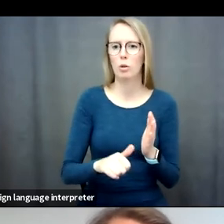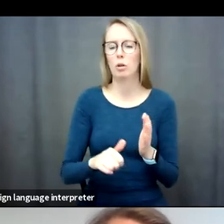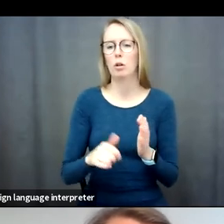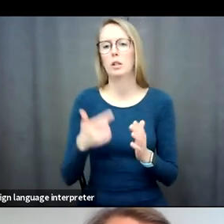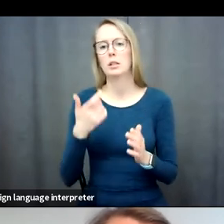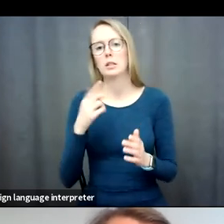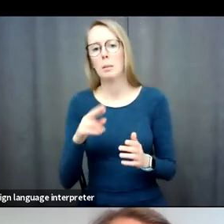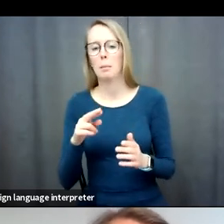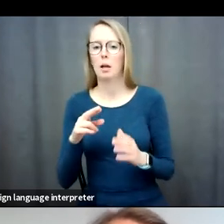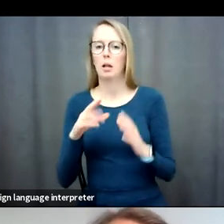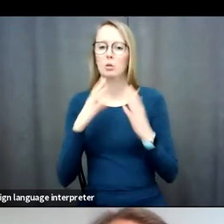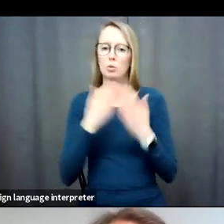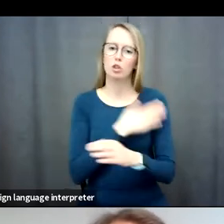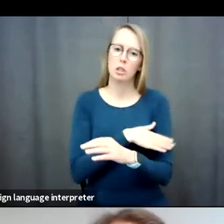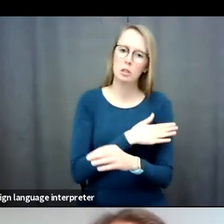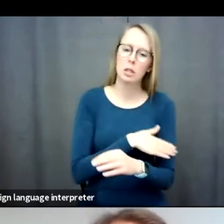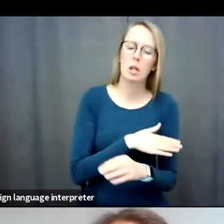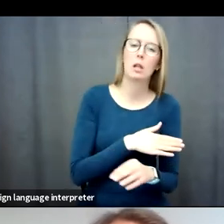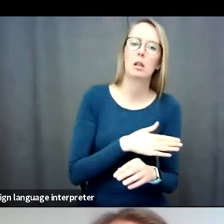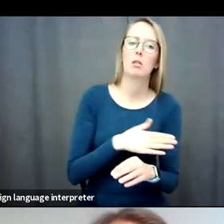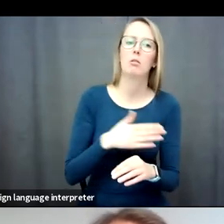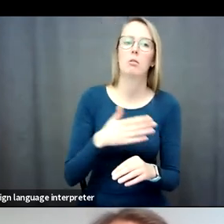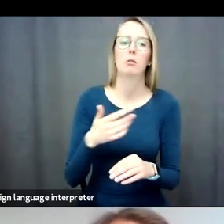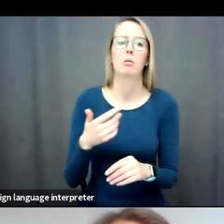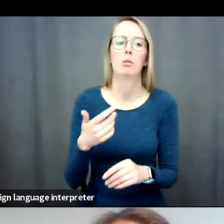other places. And they,